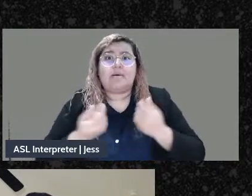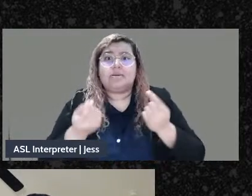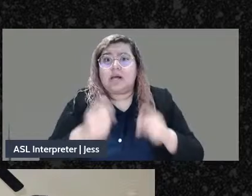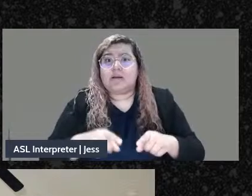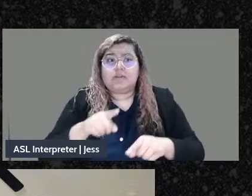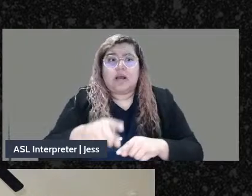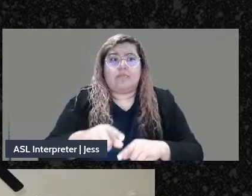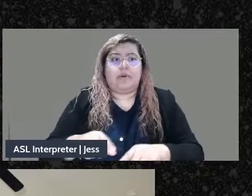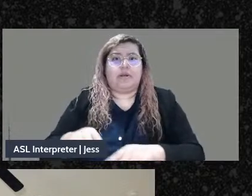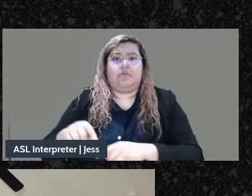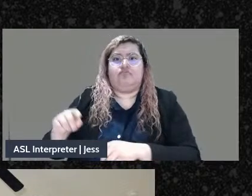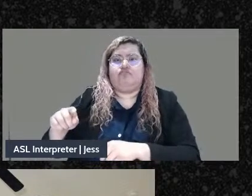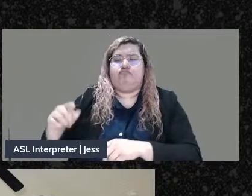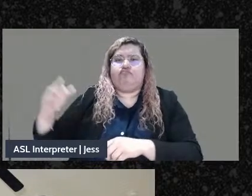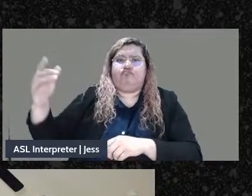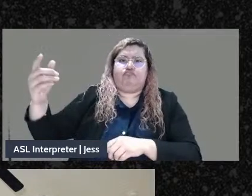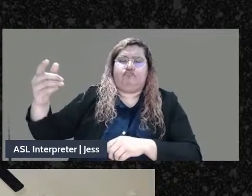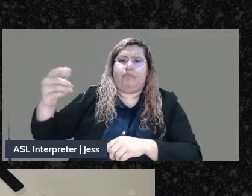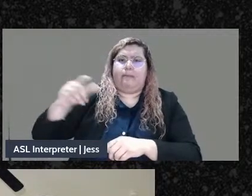came down and trained